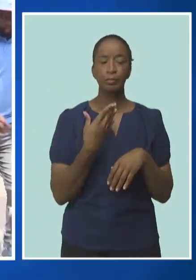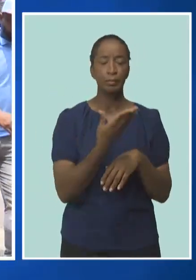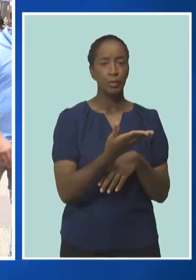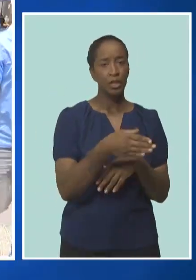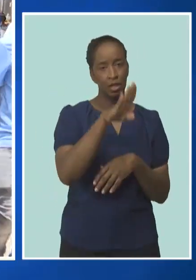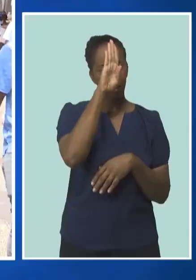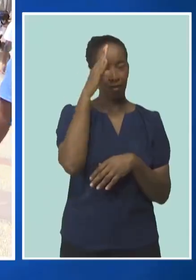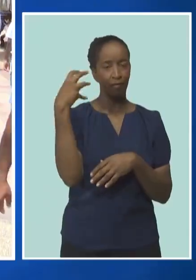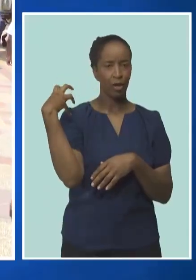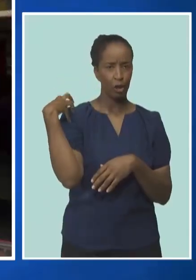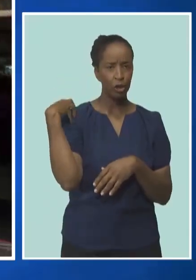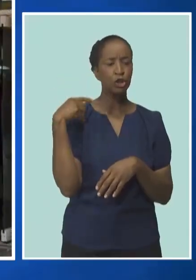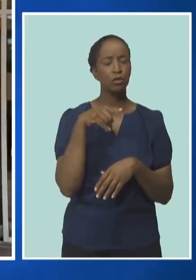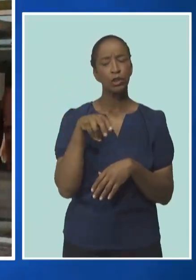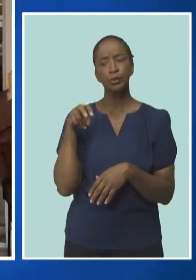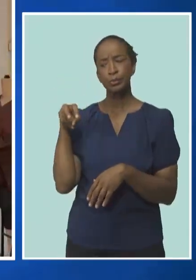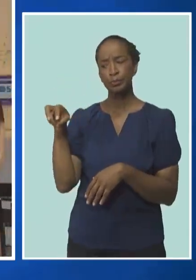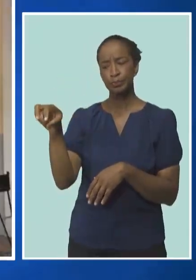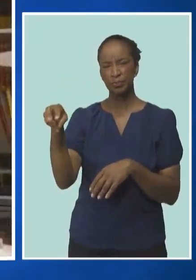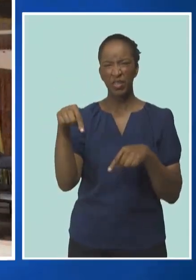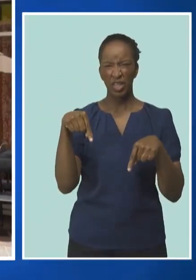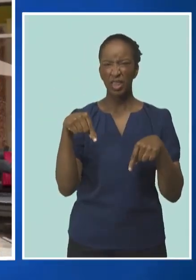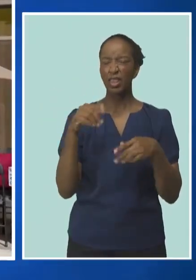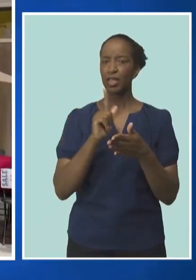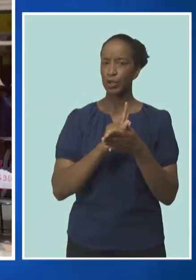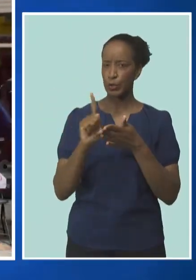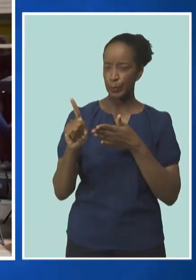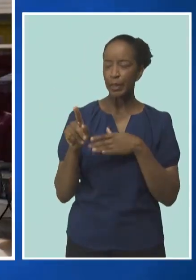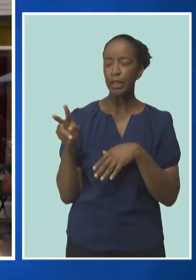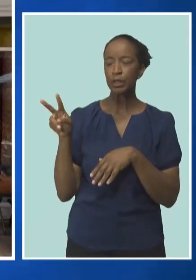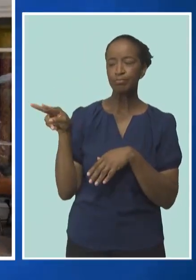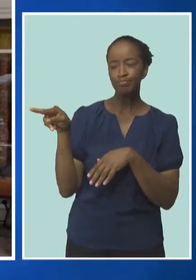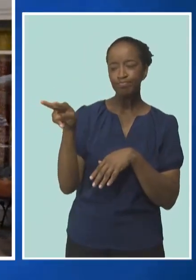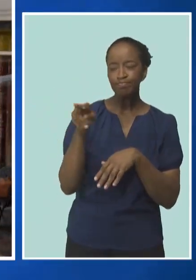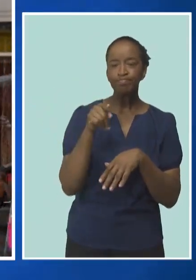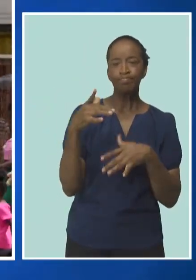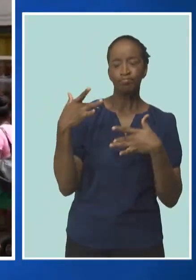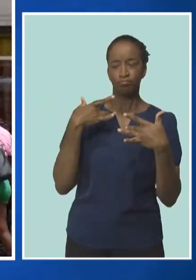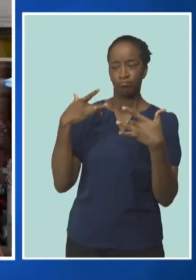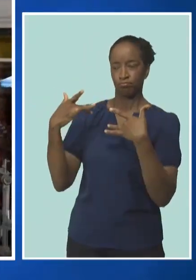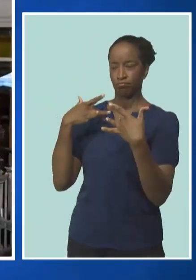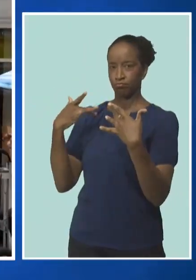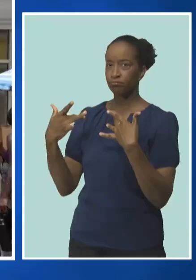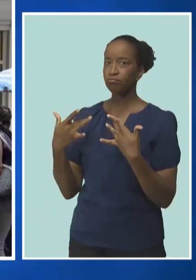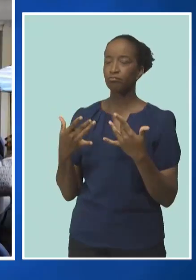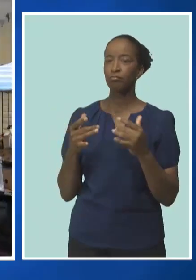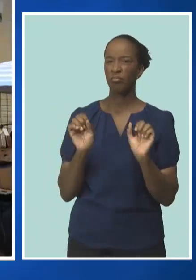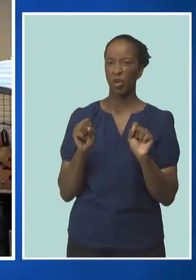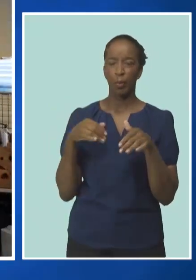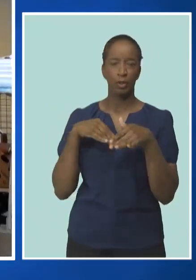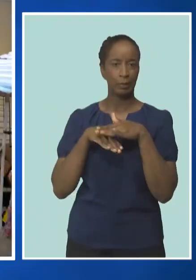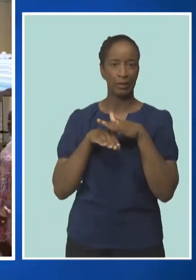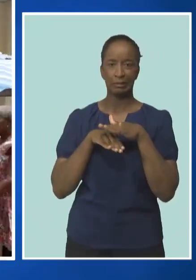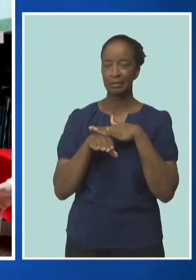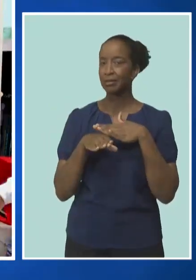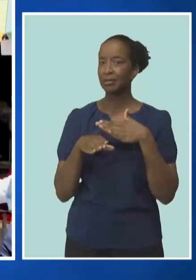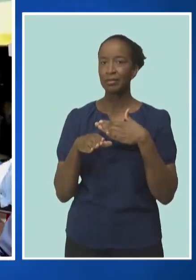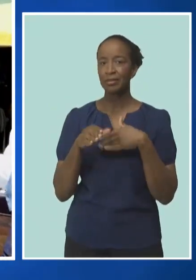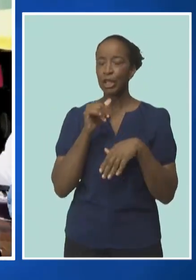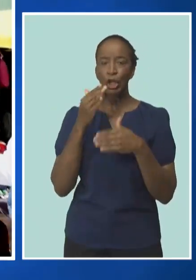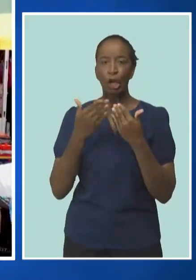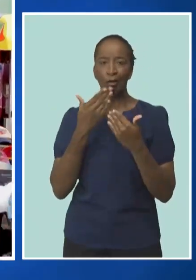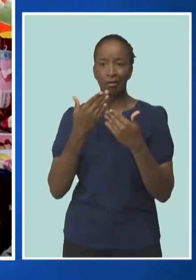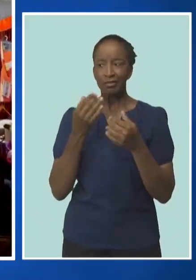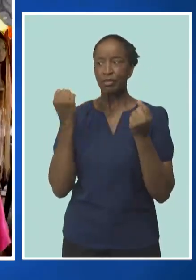Errol Maynard, had a walk through earlier this week where he reported his concerns about access to Swan Street with so many vendors